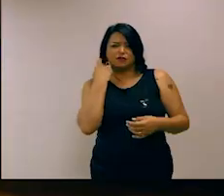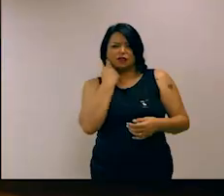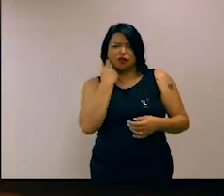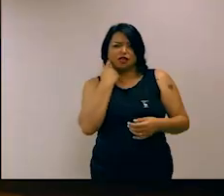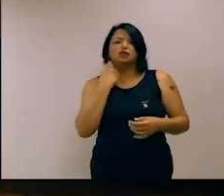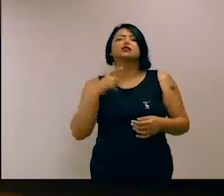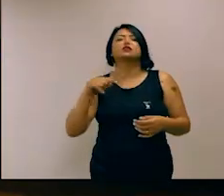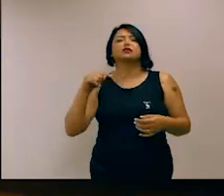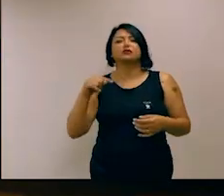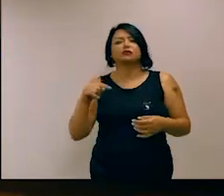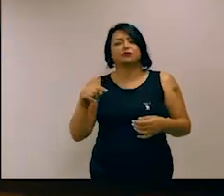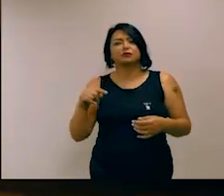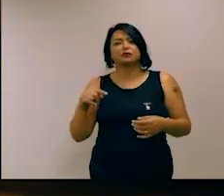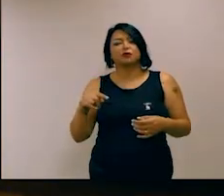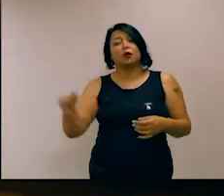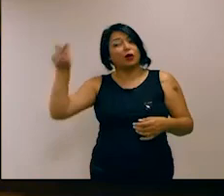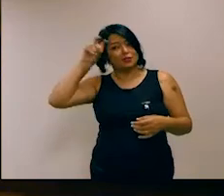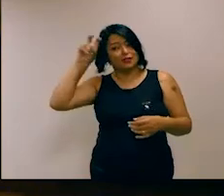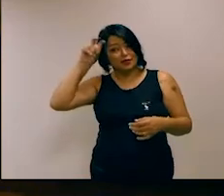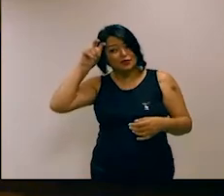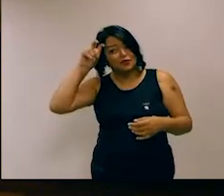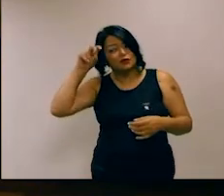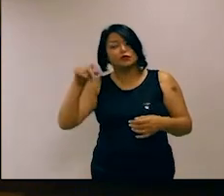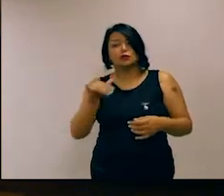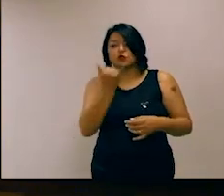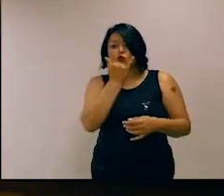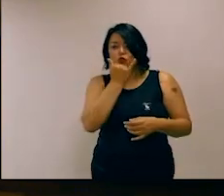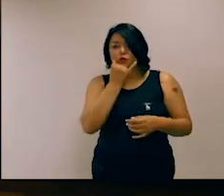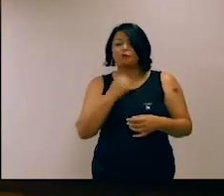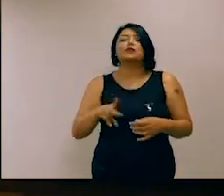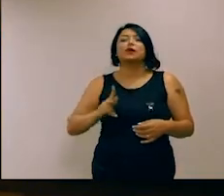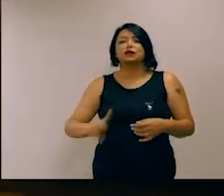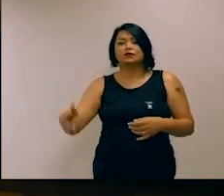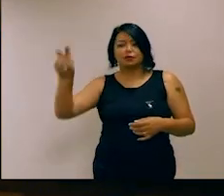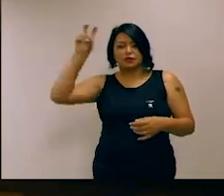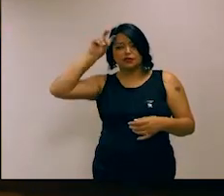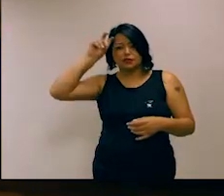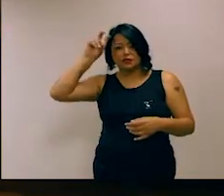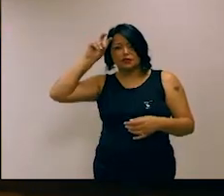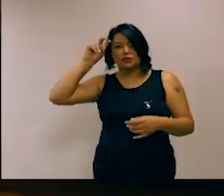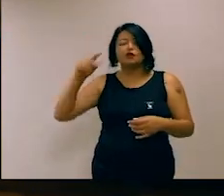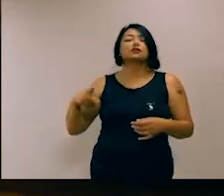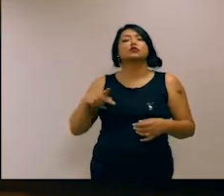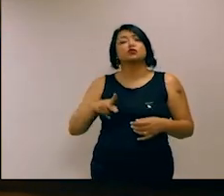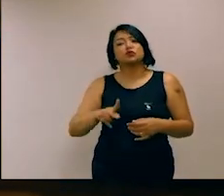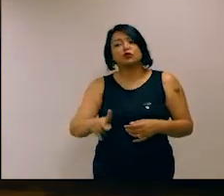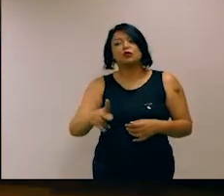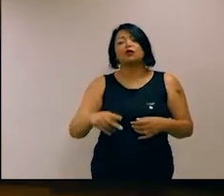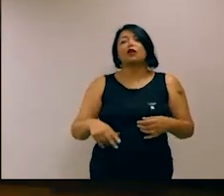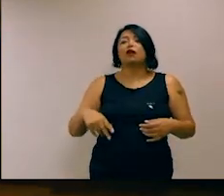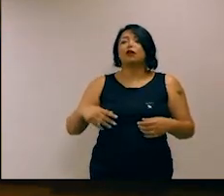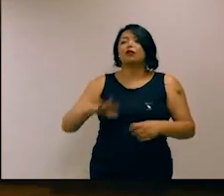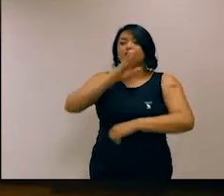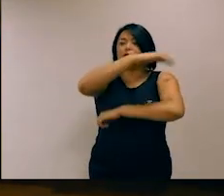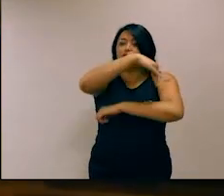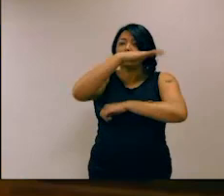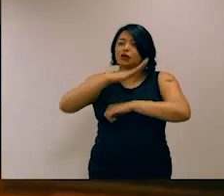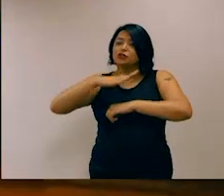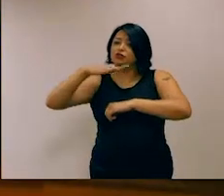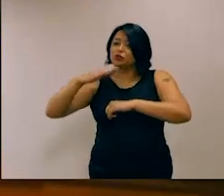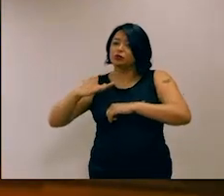can revise our strategies. And so I am the head of the fire department, and we review and revise all